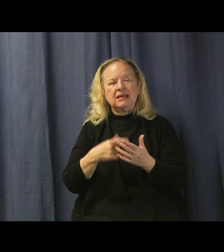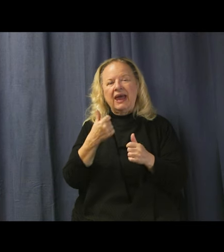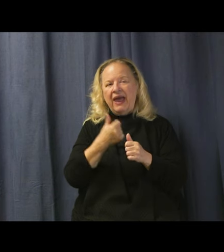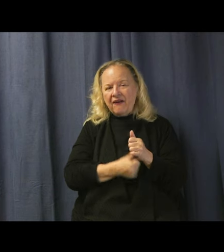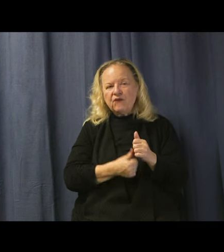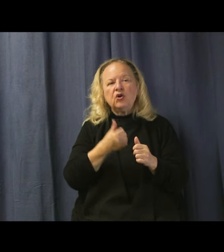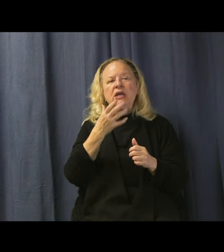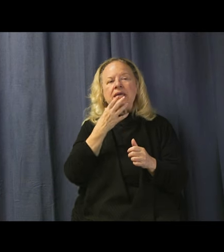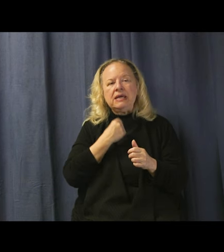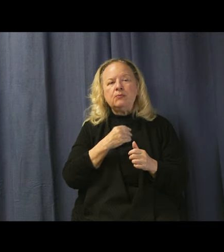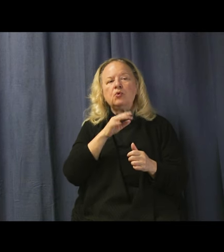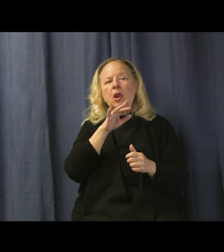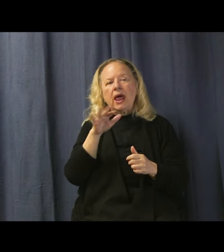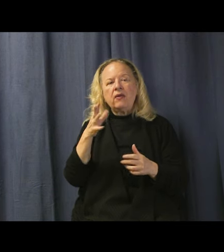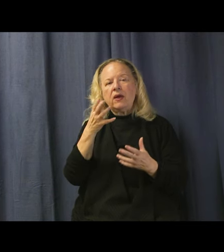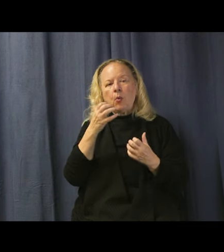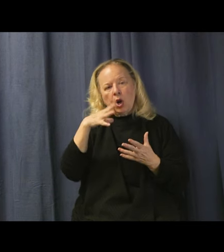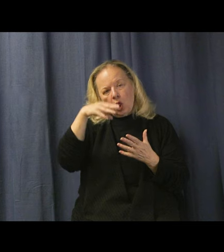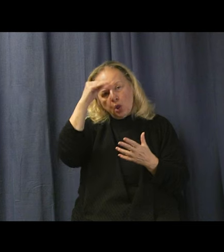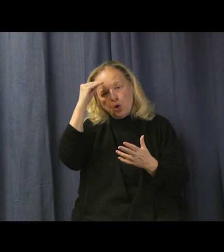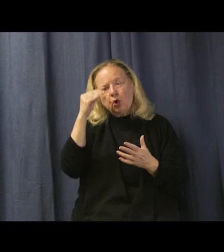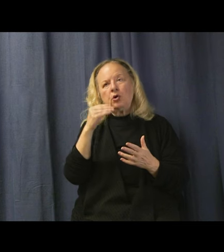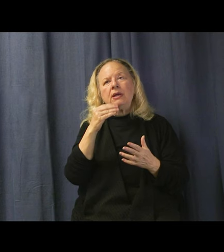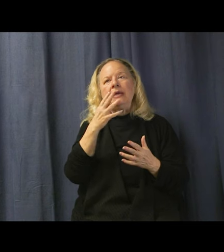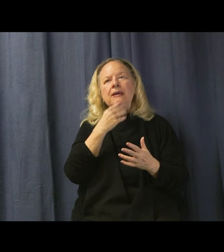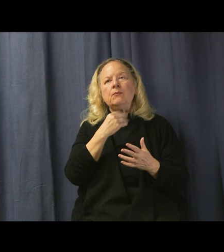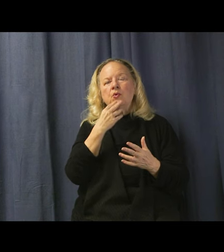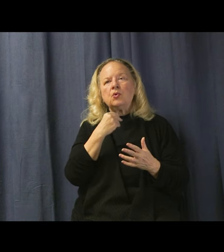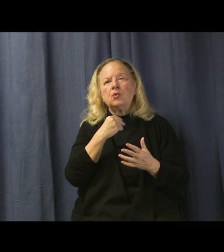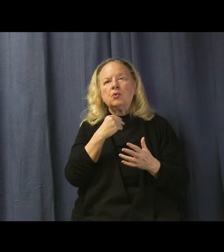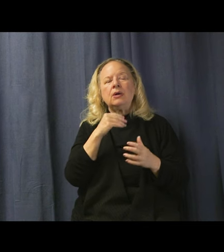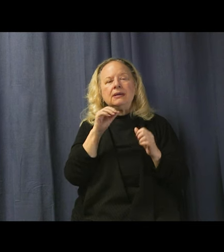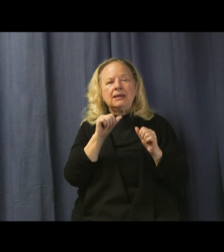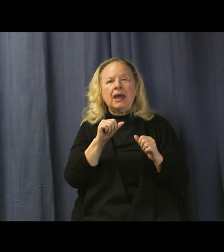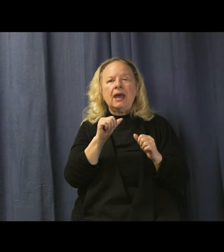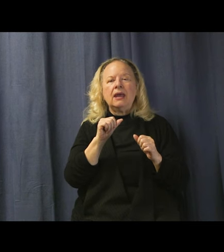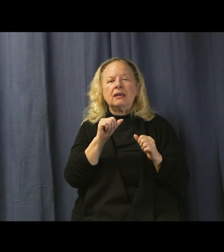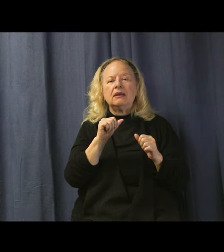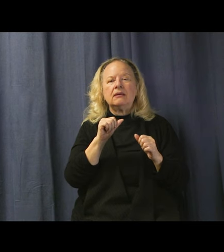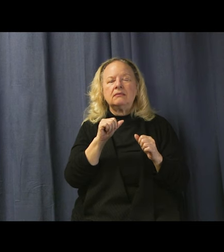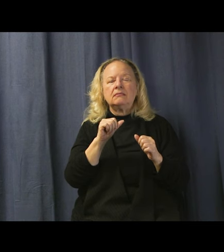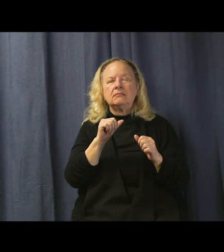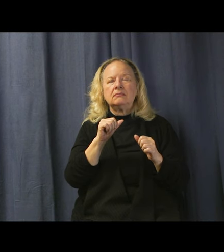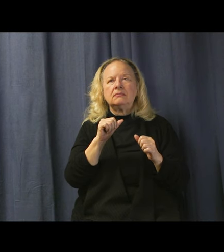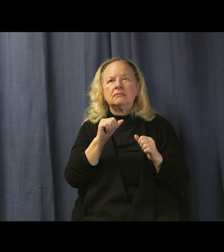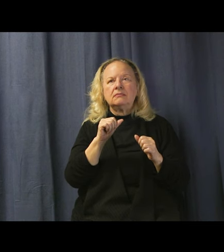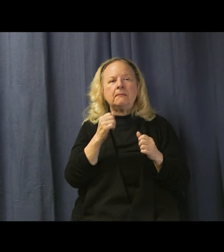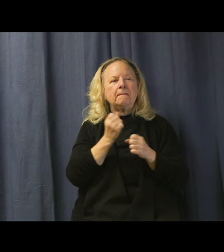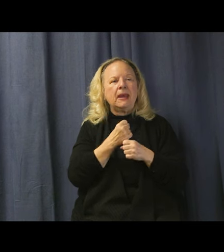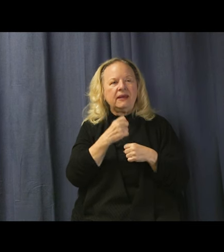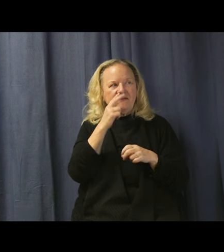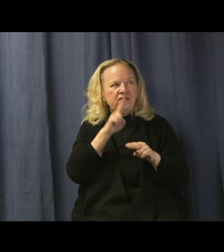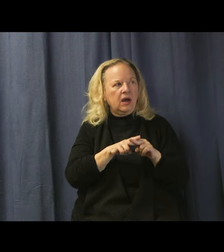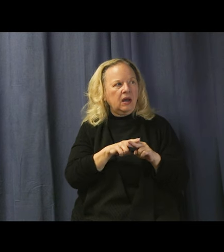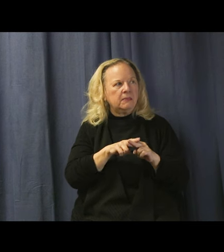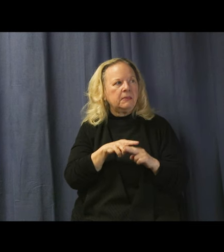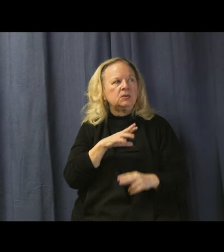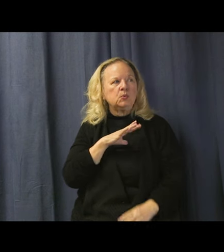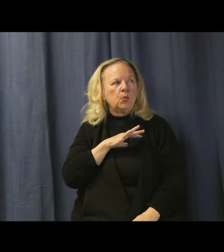Hebrew letter for people that want to learn Hebrew. You actually can make it, I can make it fun. But isn't this